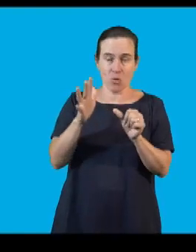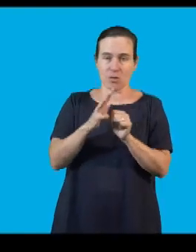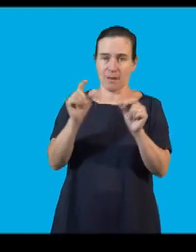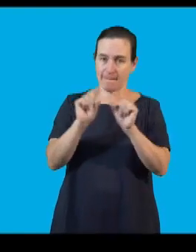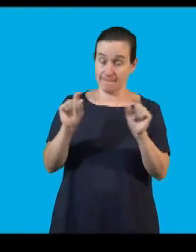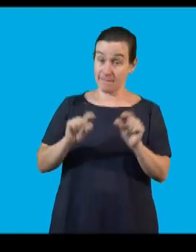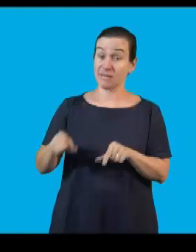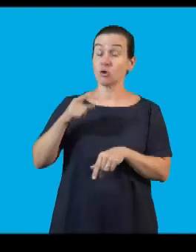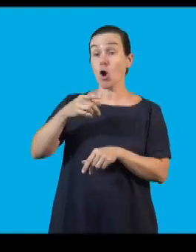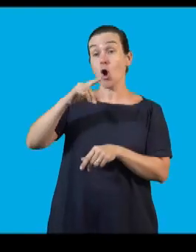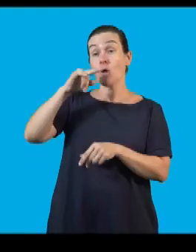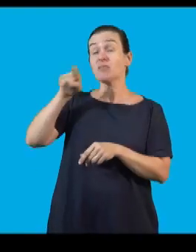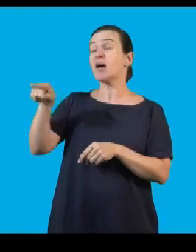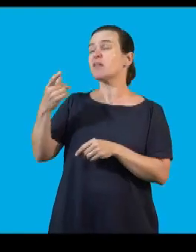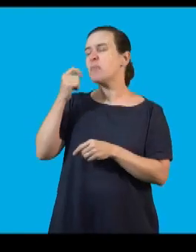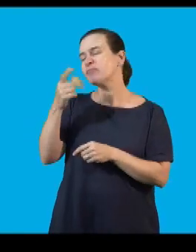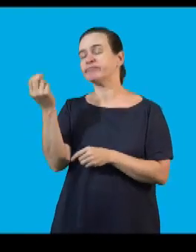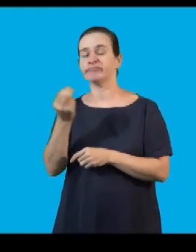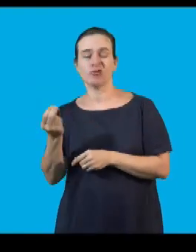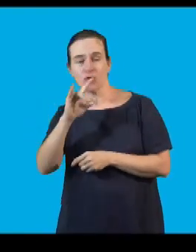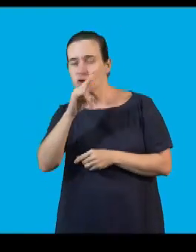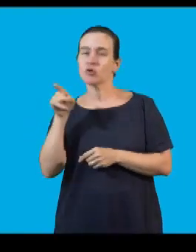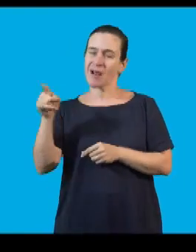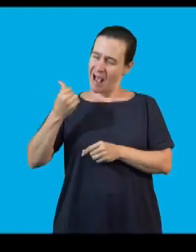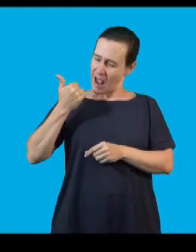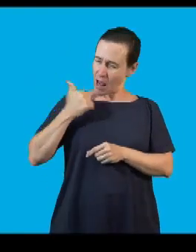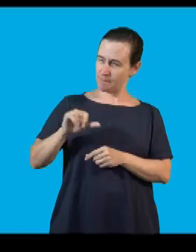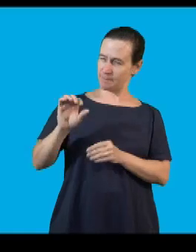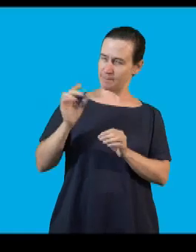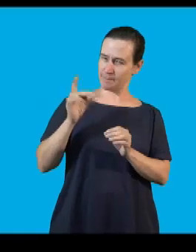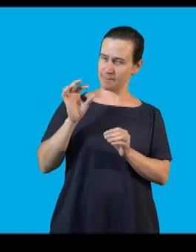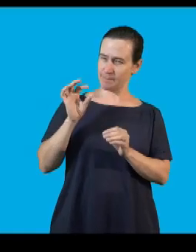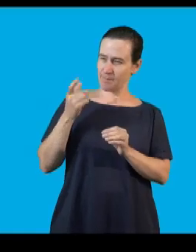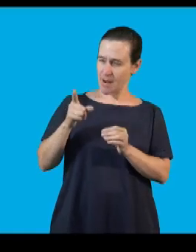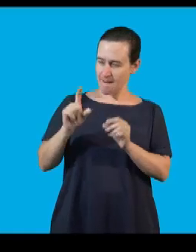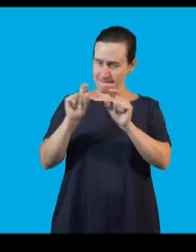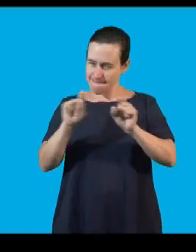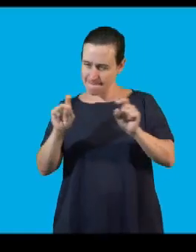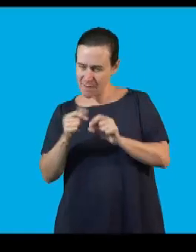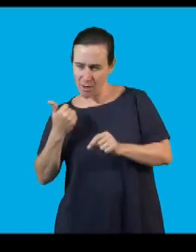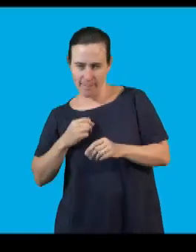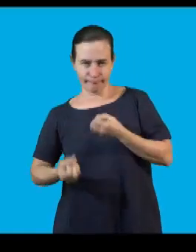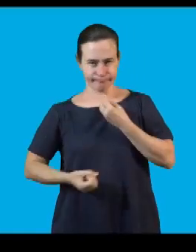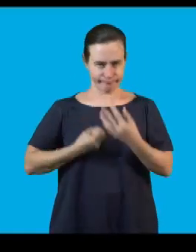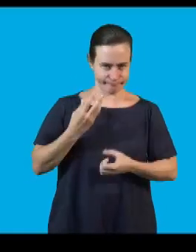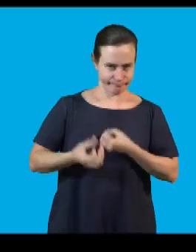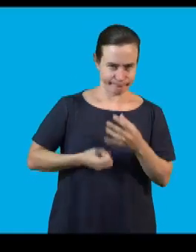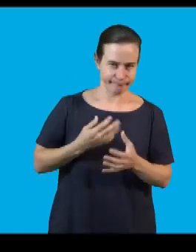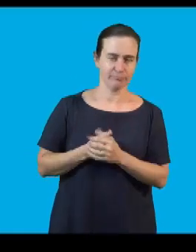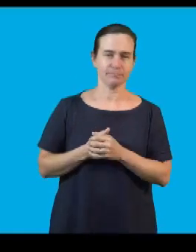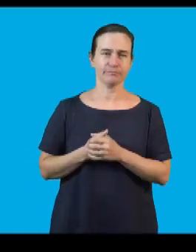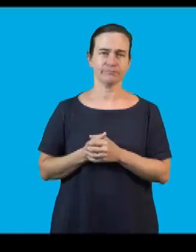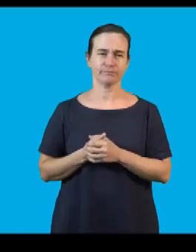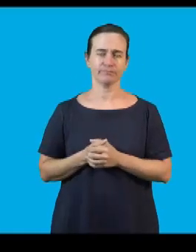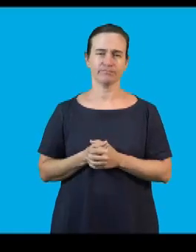So remember, cartoons are always written for a purpose. It's conveying a social or political comment, all right? So